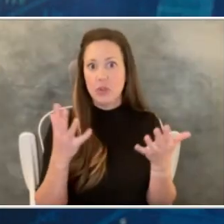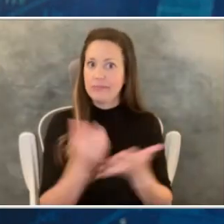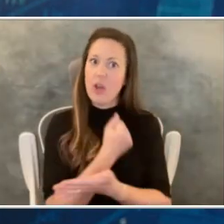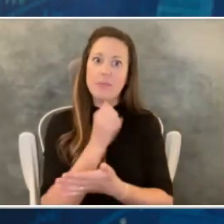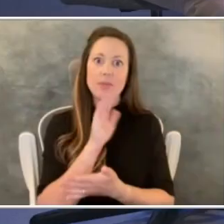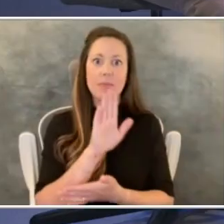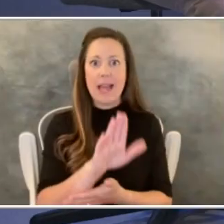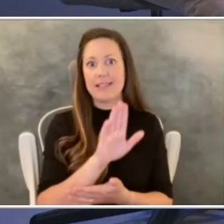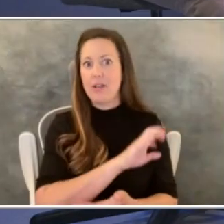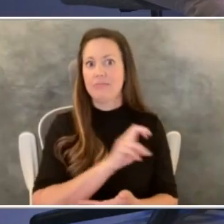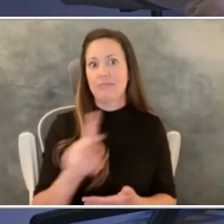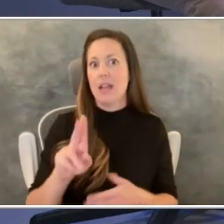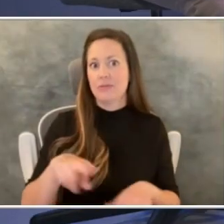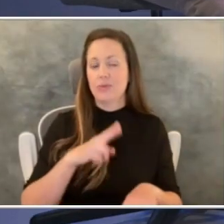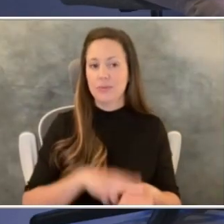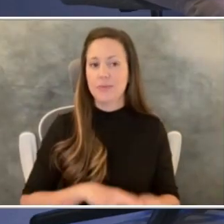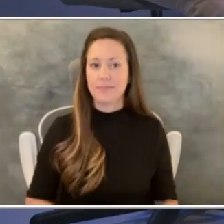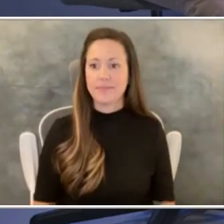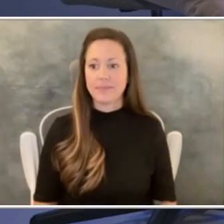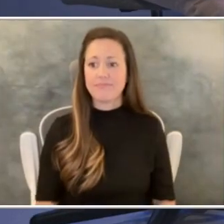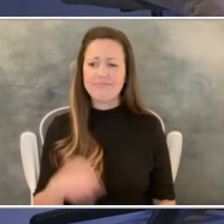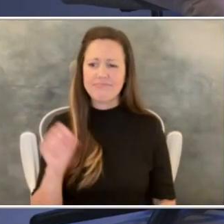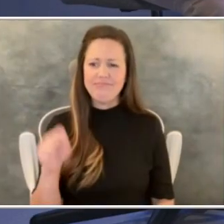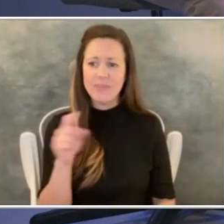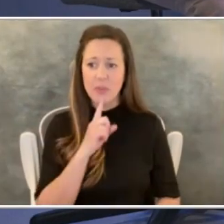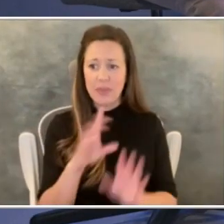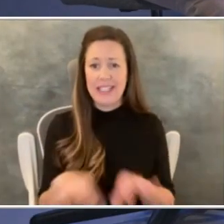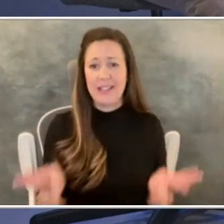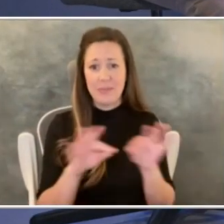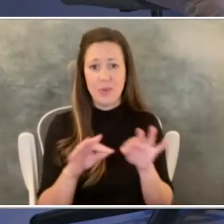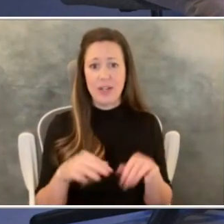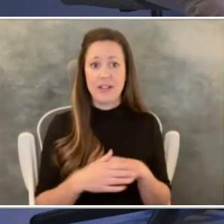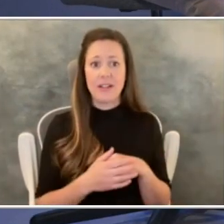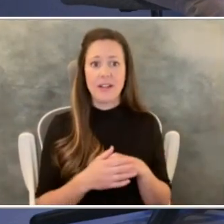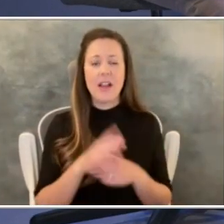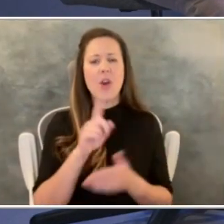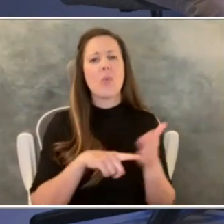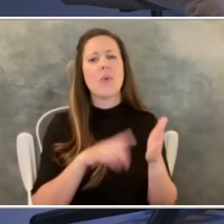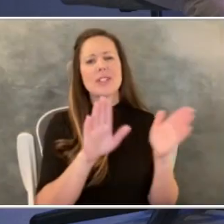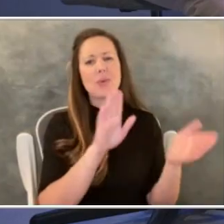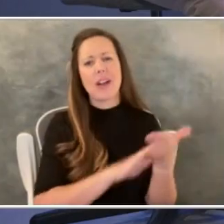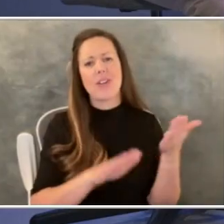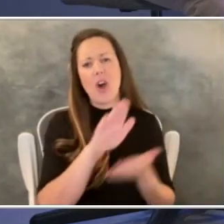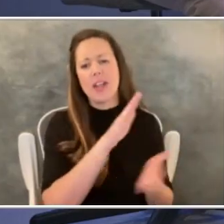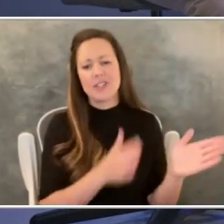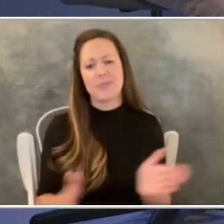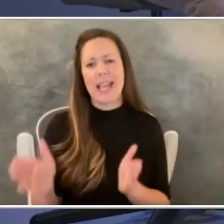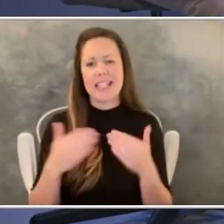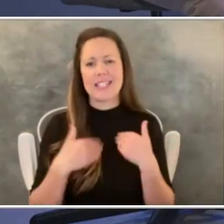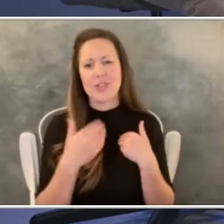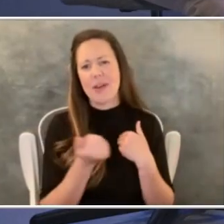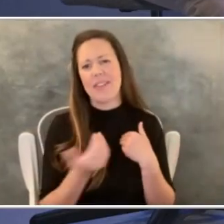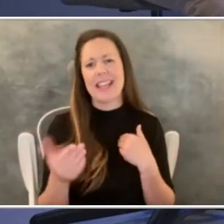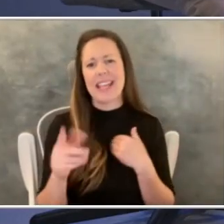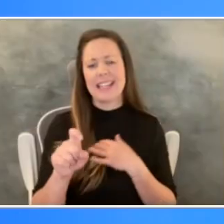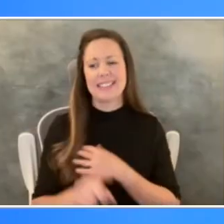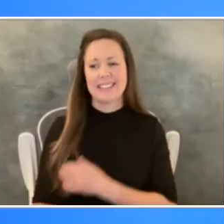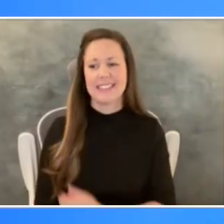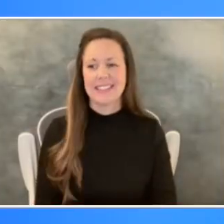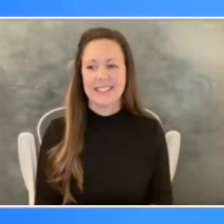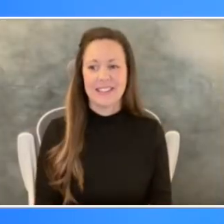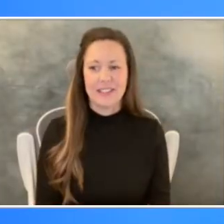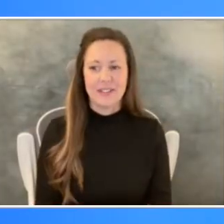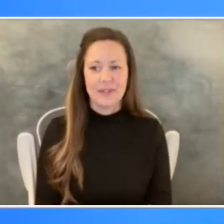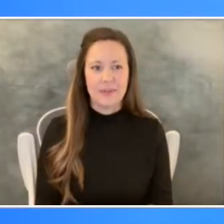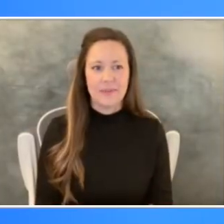brought that up. It's really, really important. And what's your college plans? Do you have anything? What's on the horizon there? Right now,